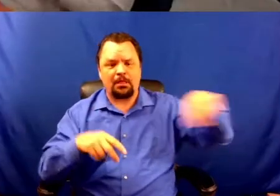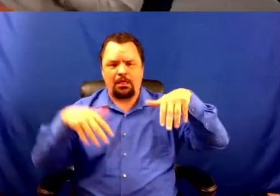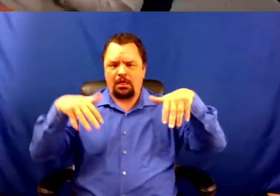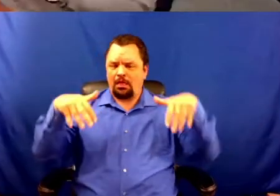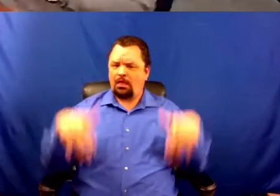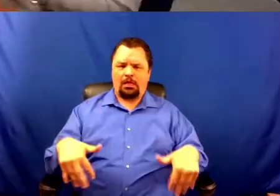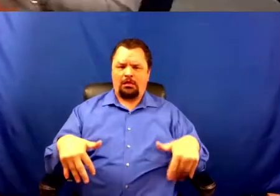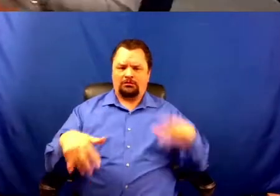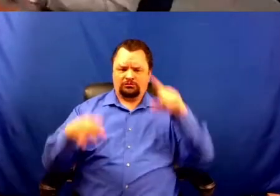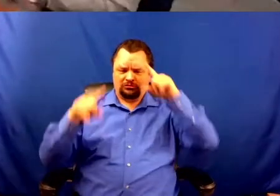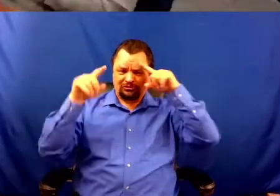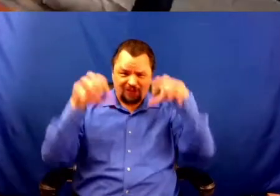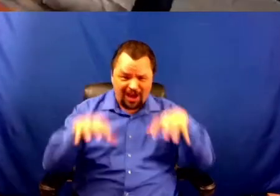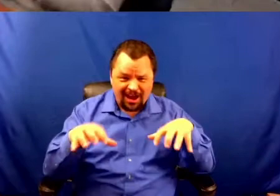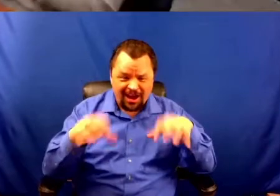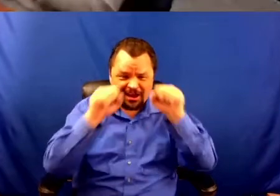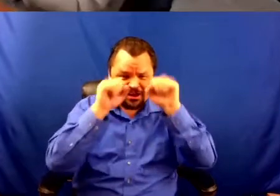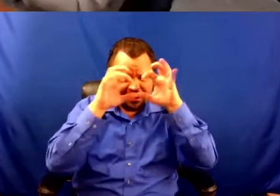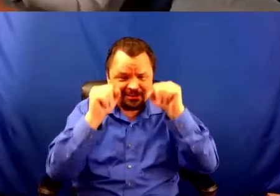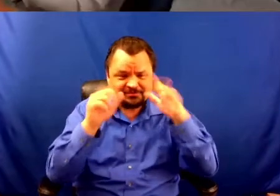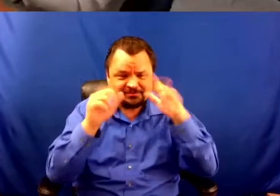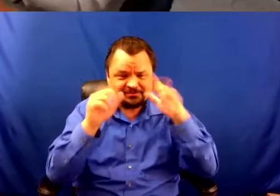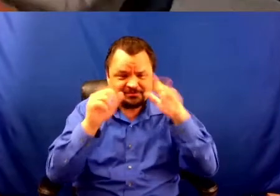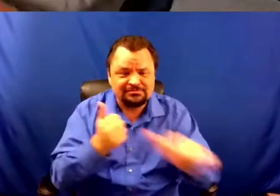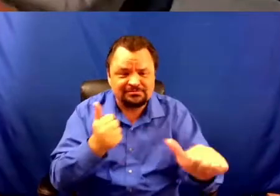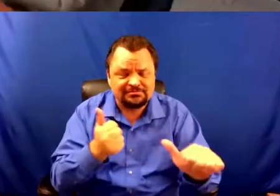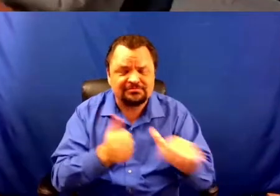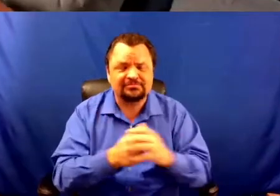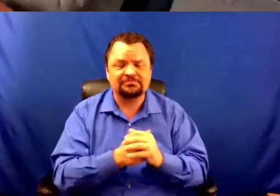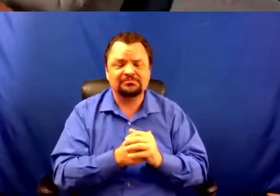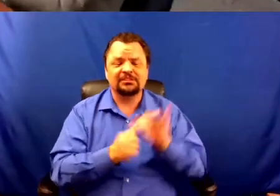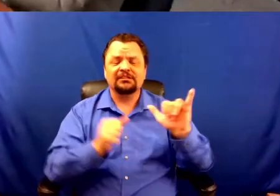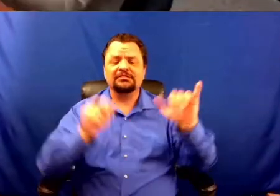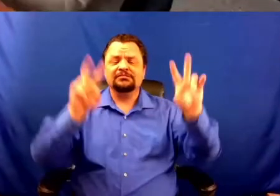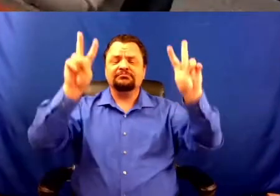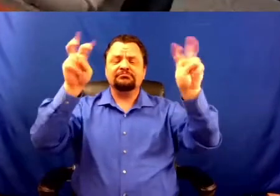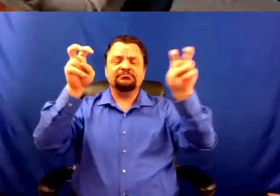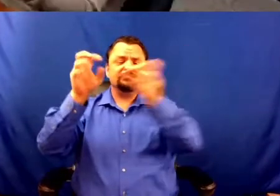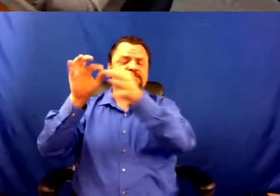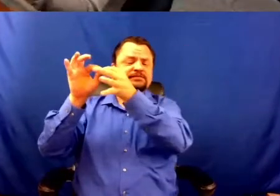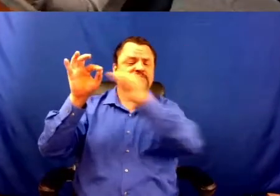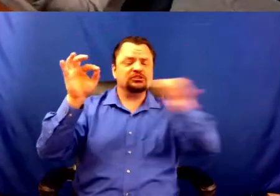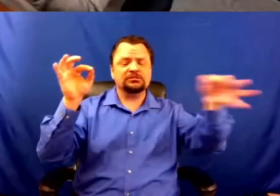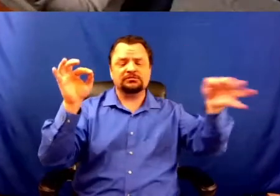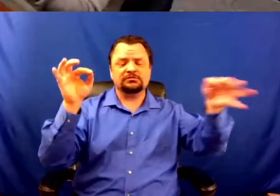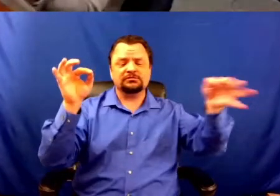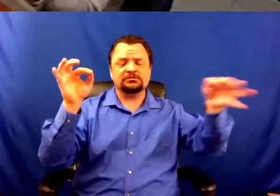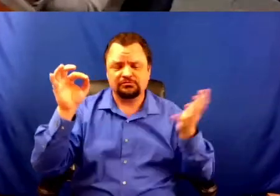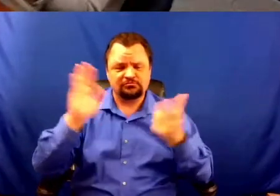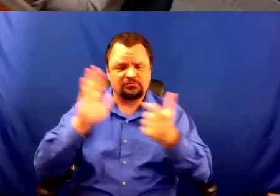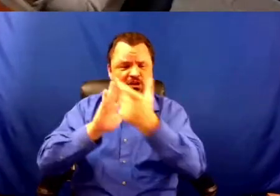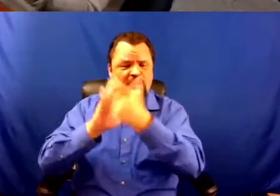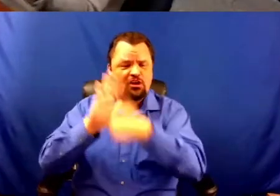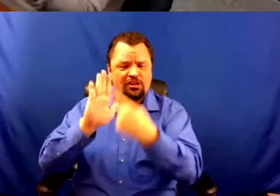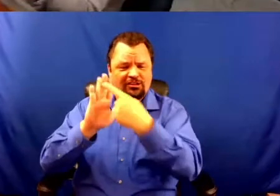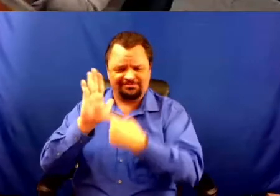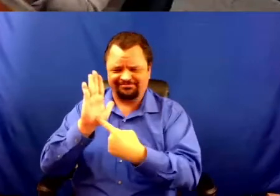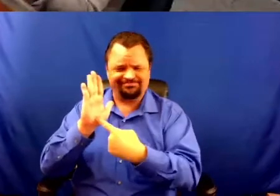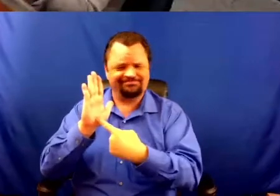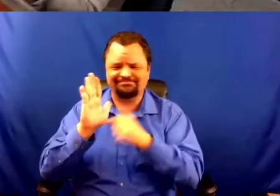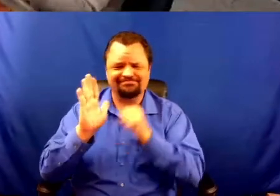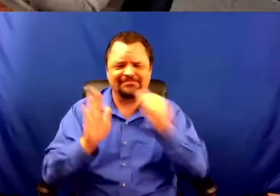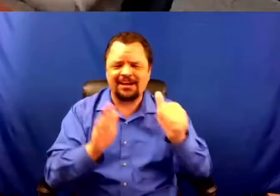headlines, given that we're not, to be honest with you, not entirely accurate of all of